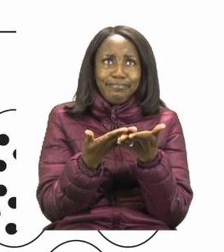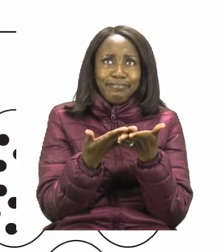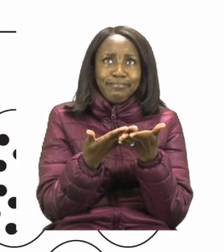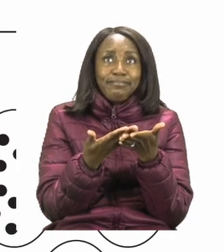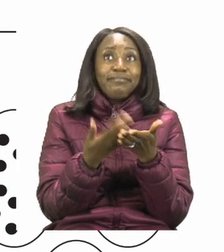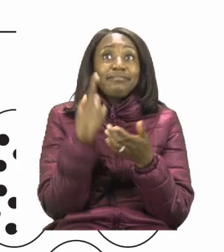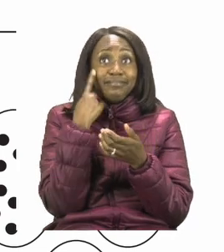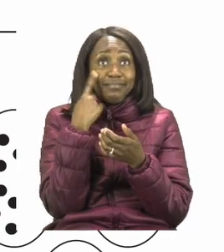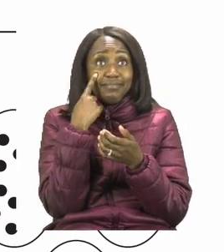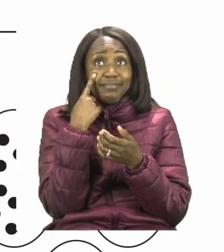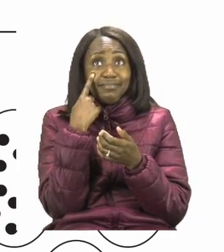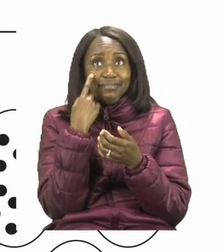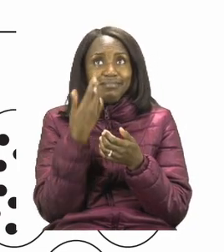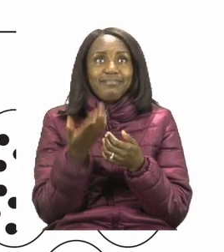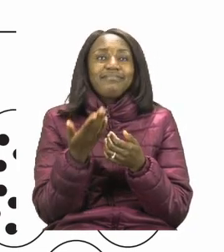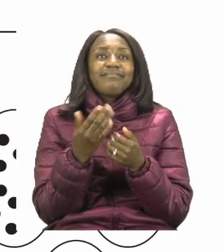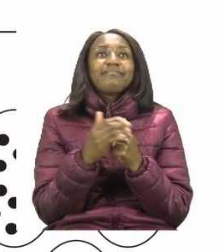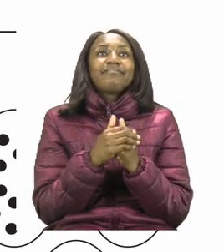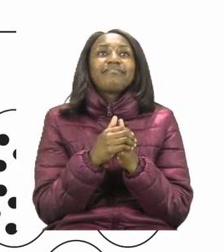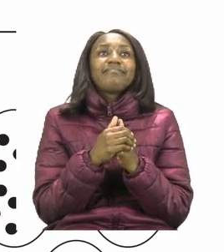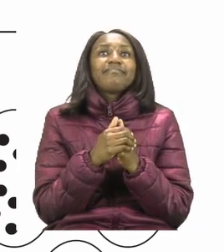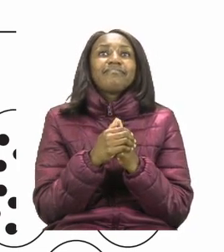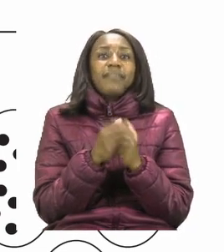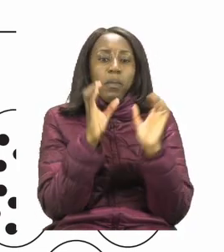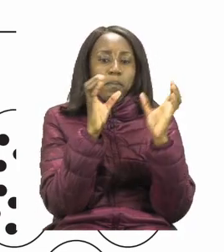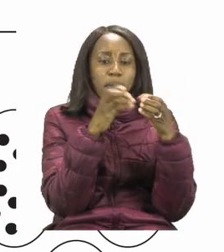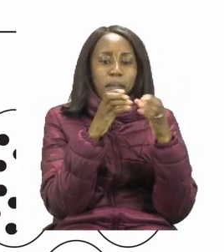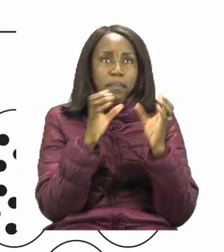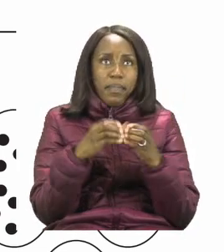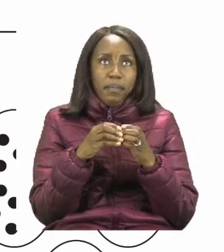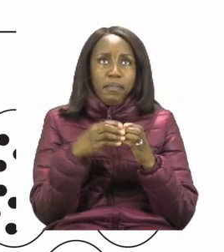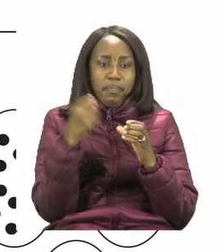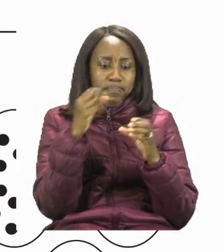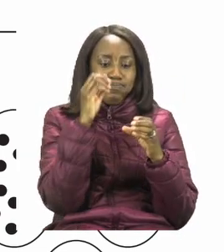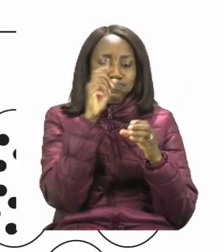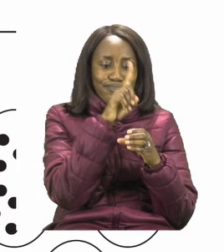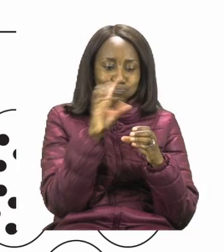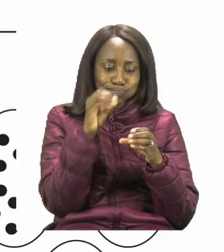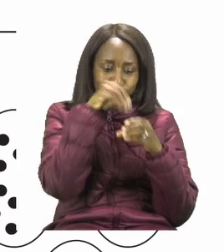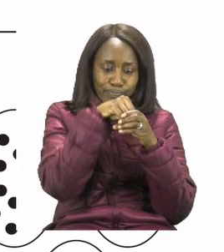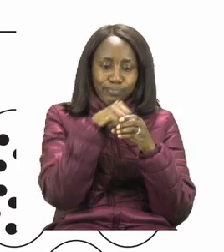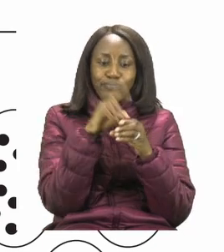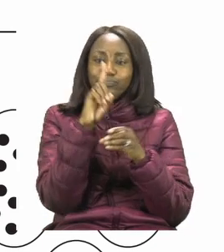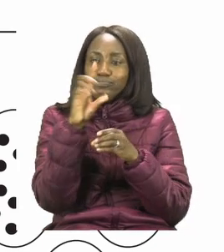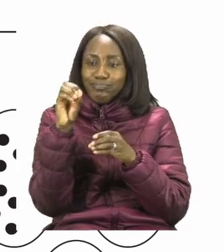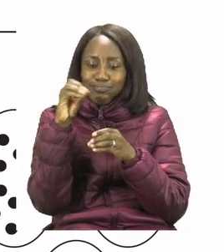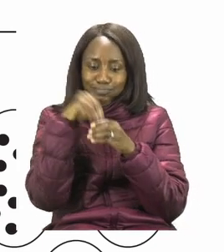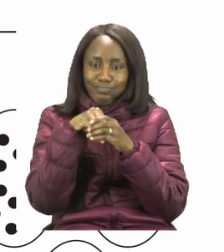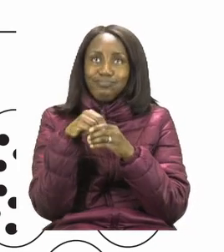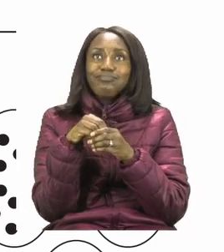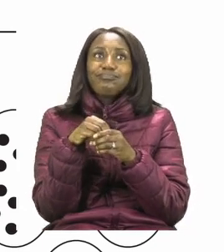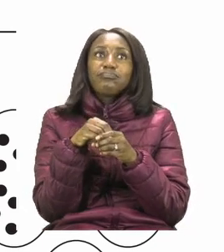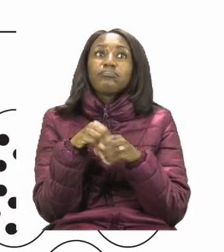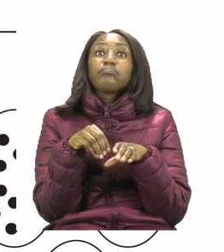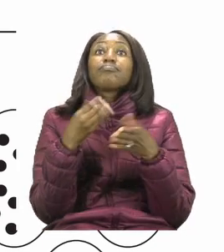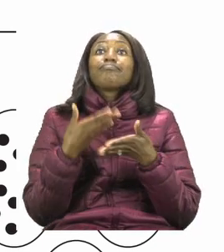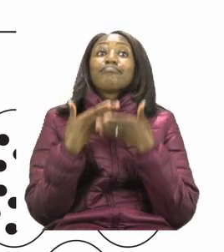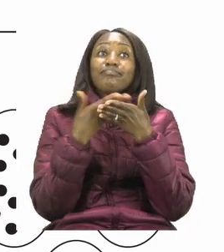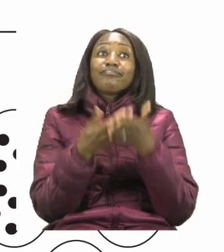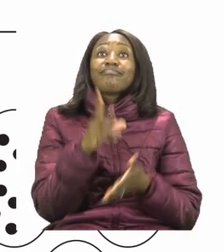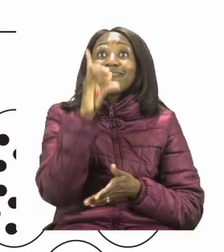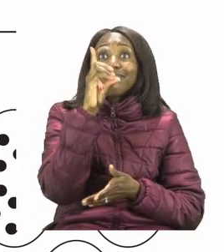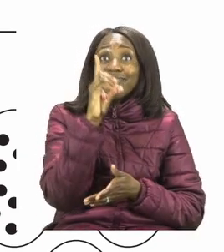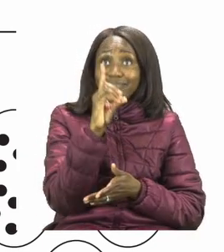have groups that have been made and each group has 10. We are going to do D